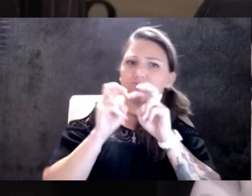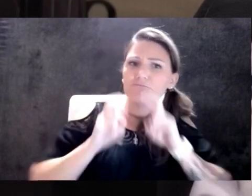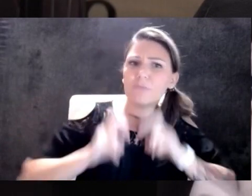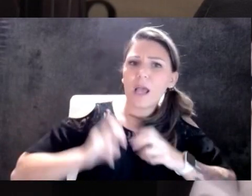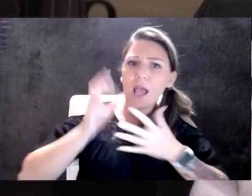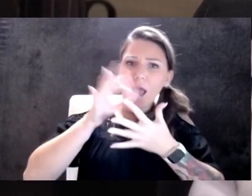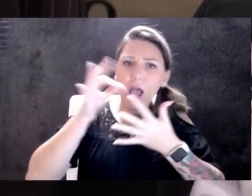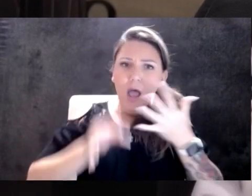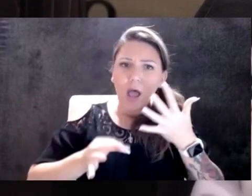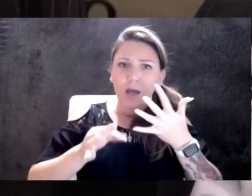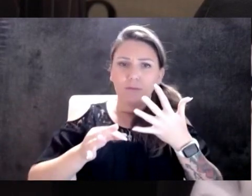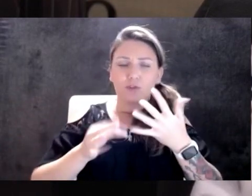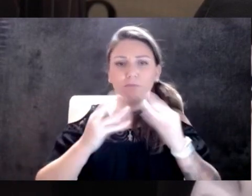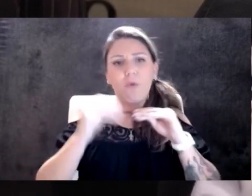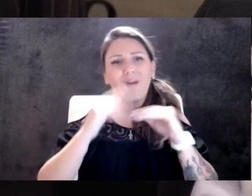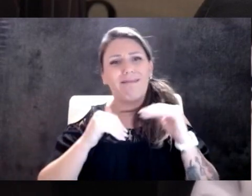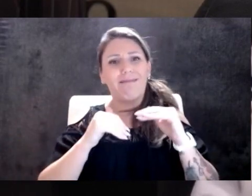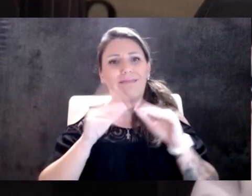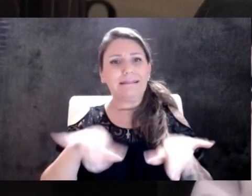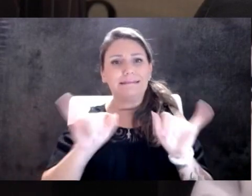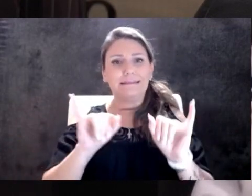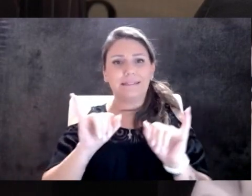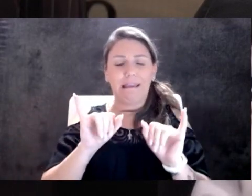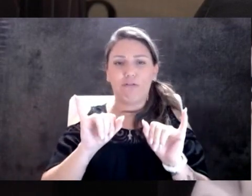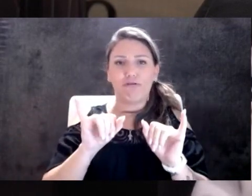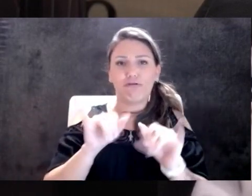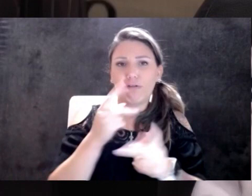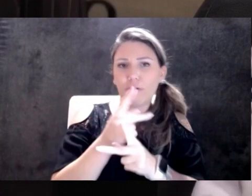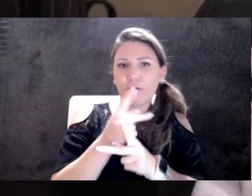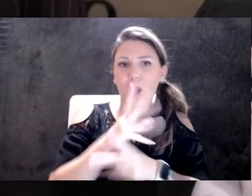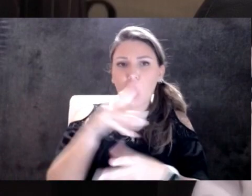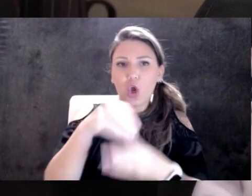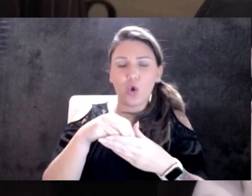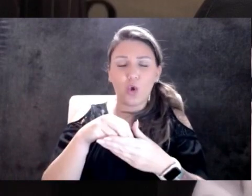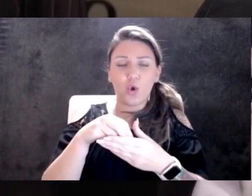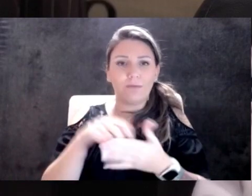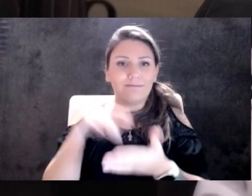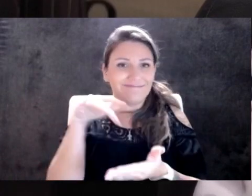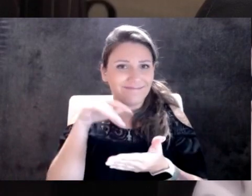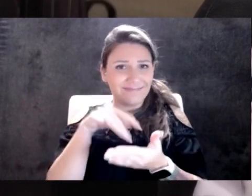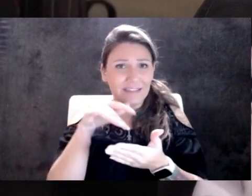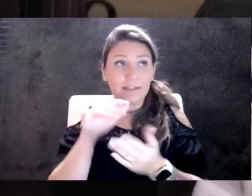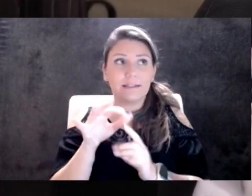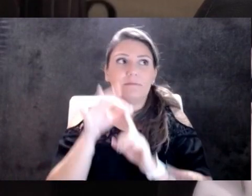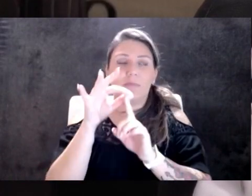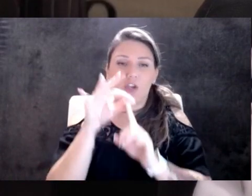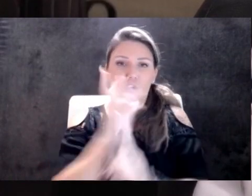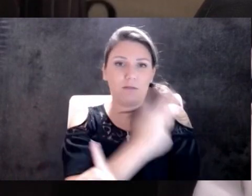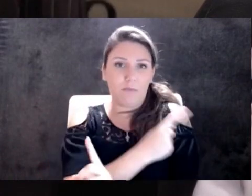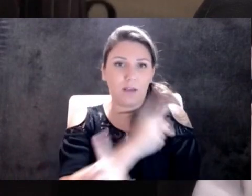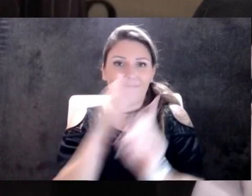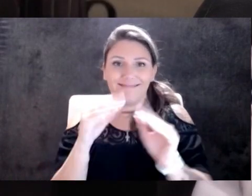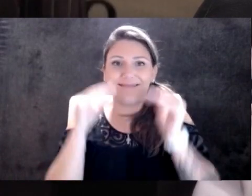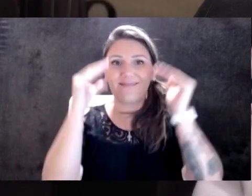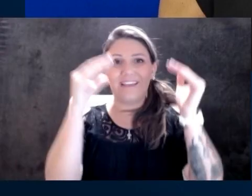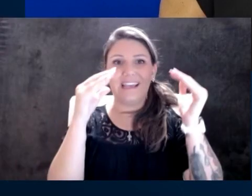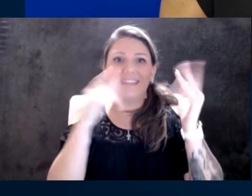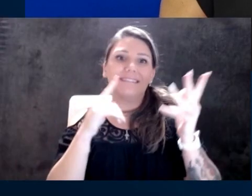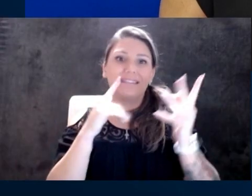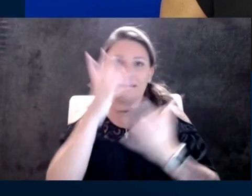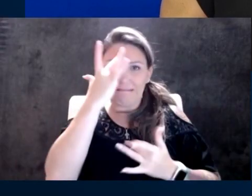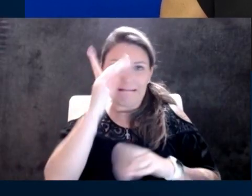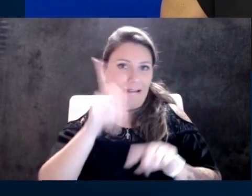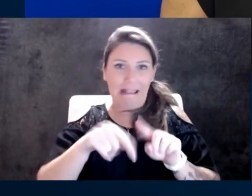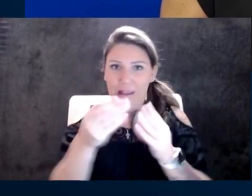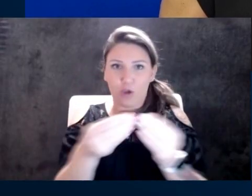care, including trials, especially for patients that have advanced incurable disease. So we're an